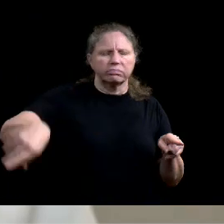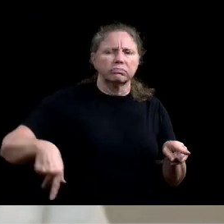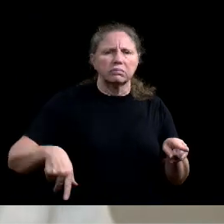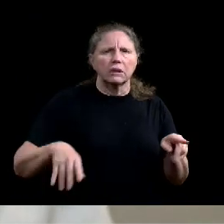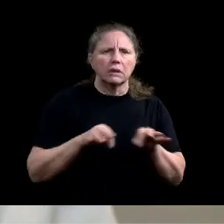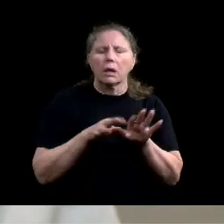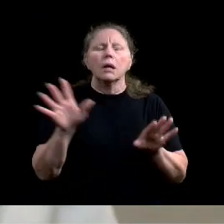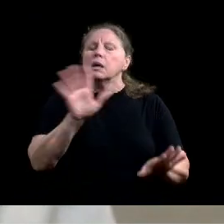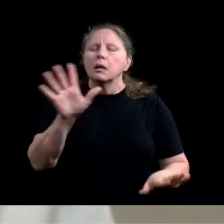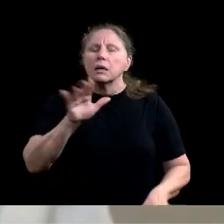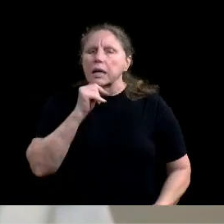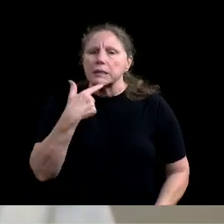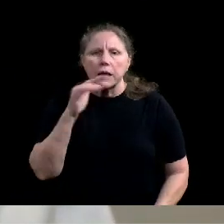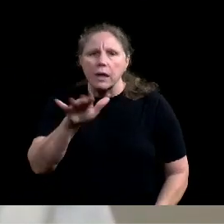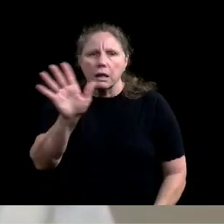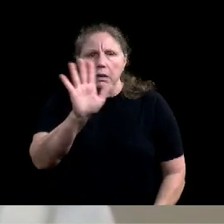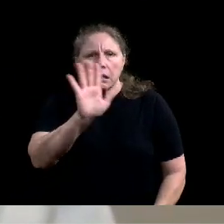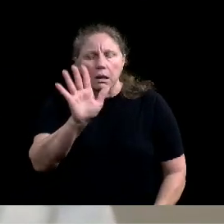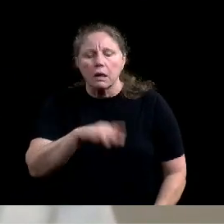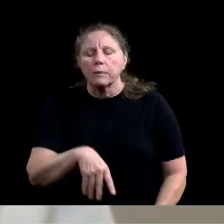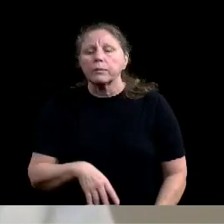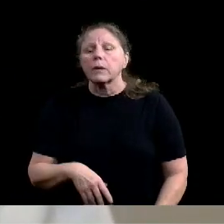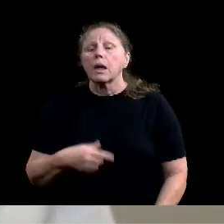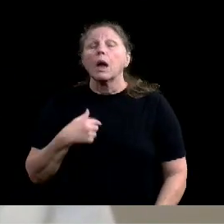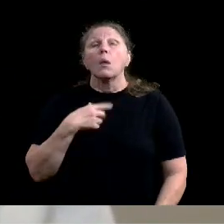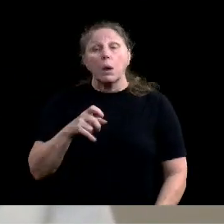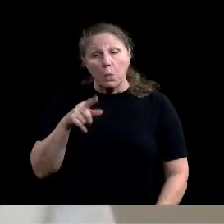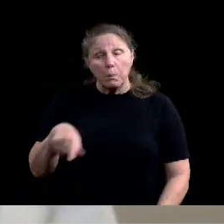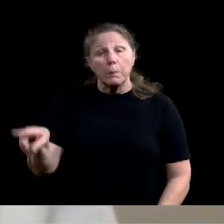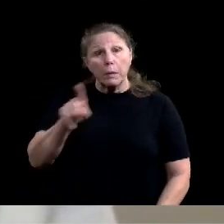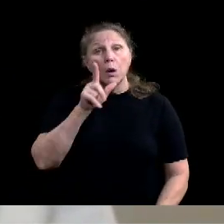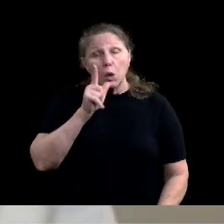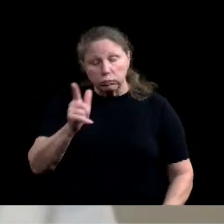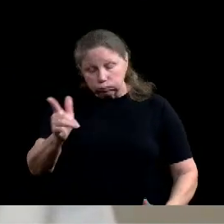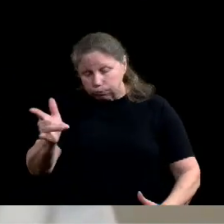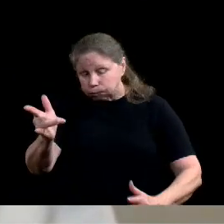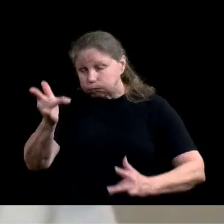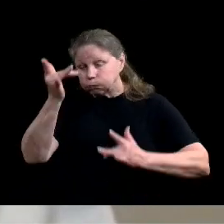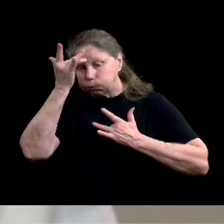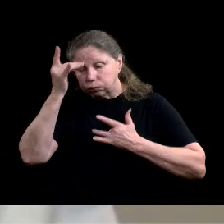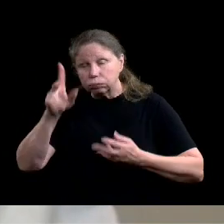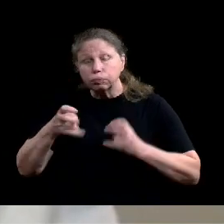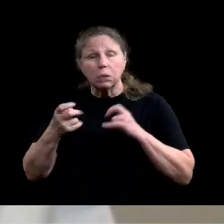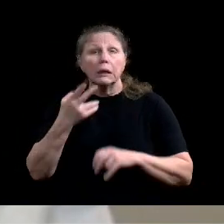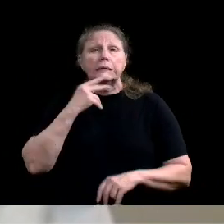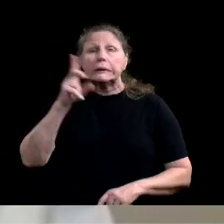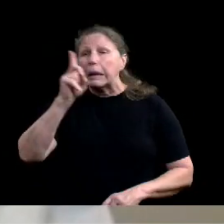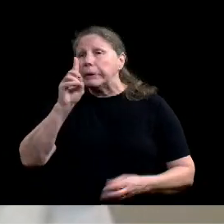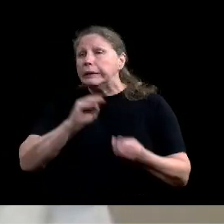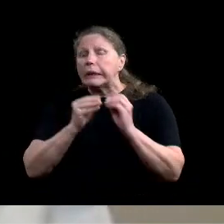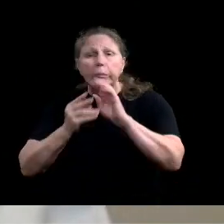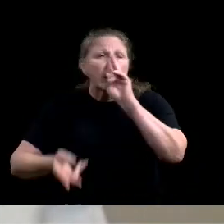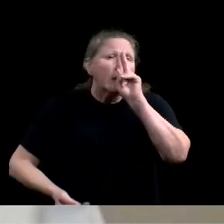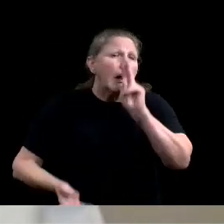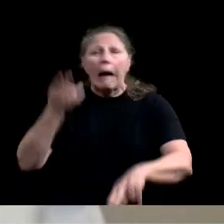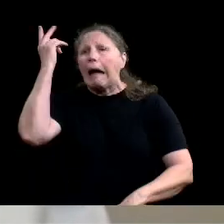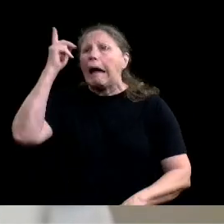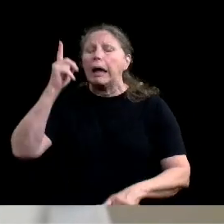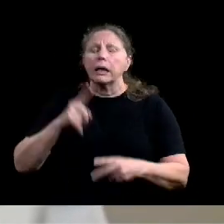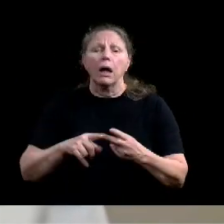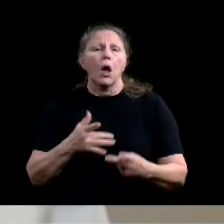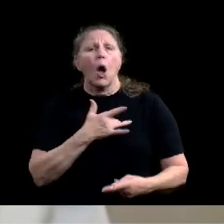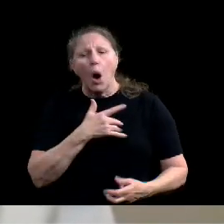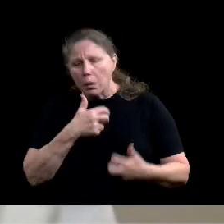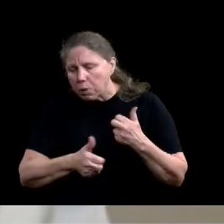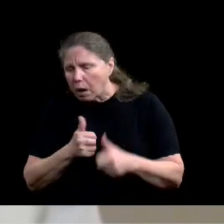from those who have uncontrolled diabetes, who have chronic heart failure, who have underlying lung disease, liver disease, kidney disease.